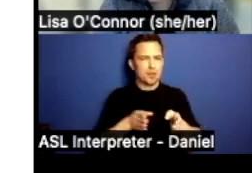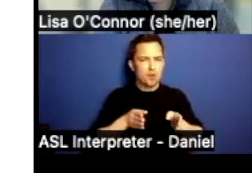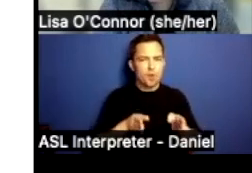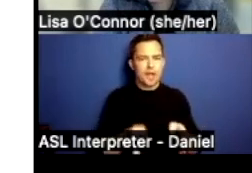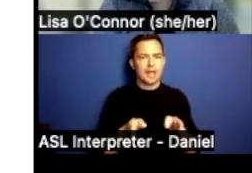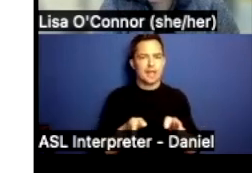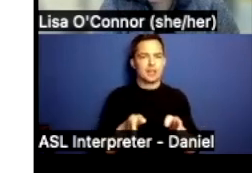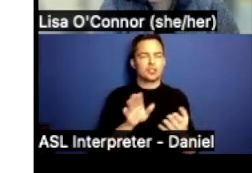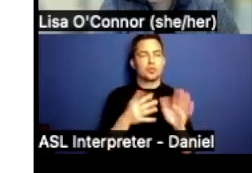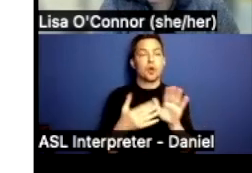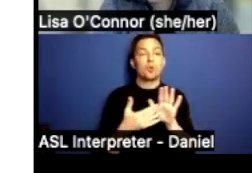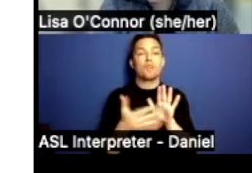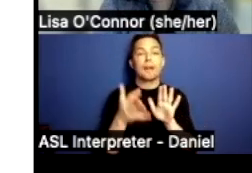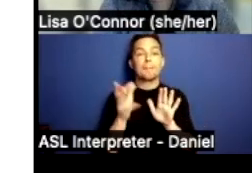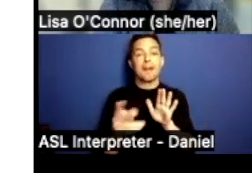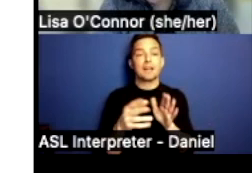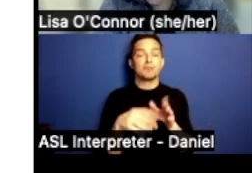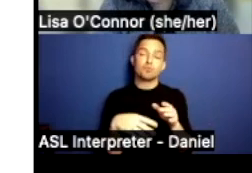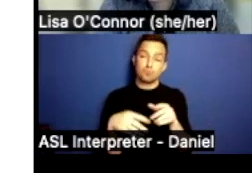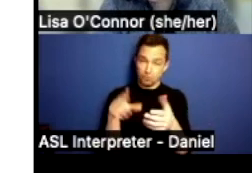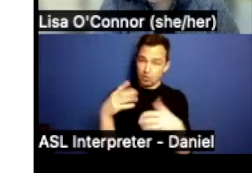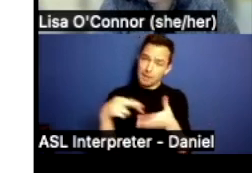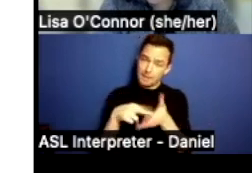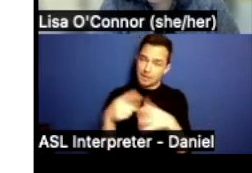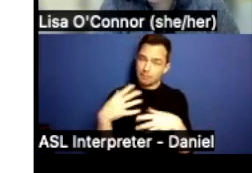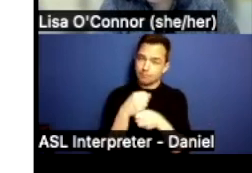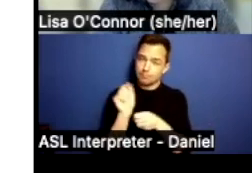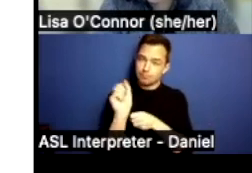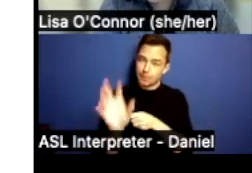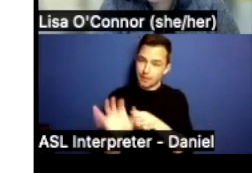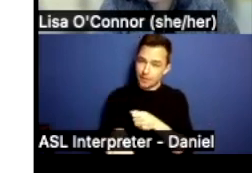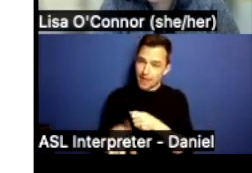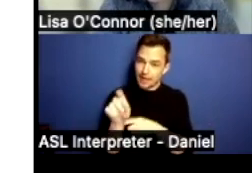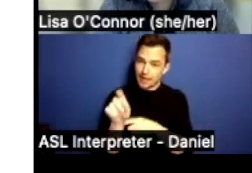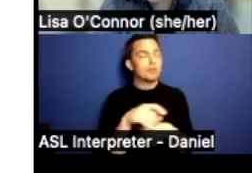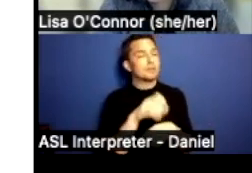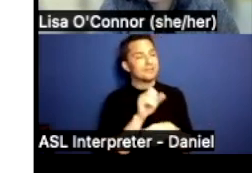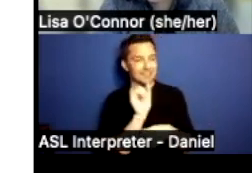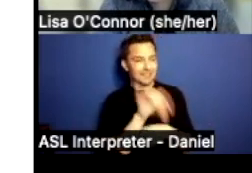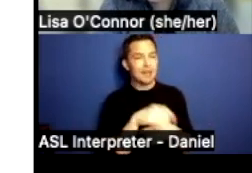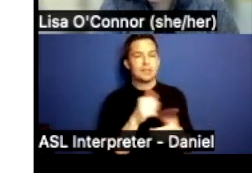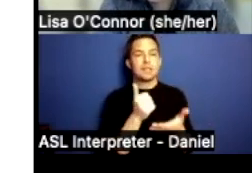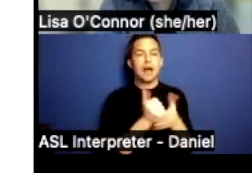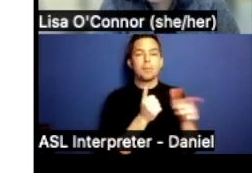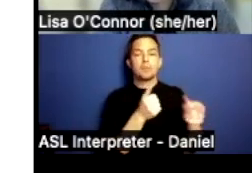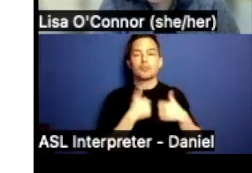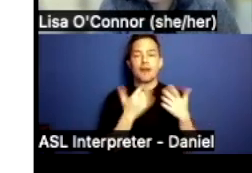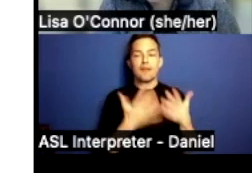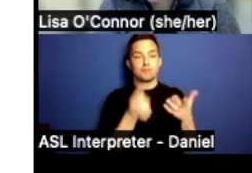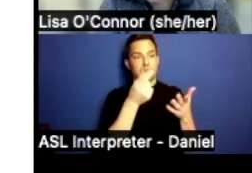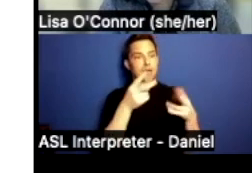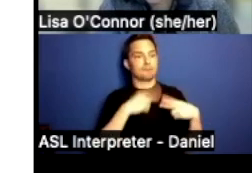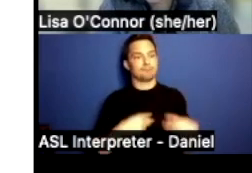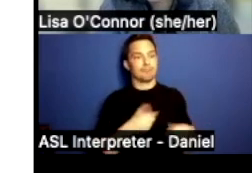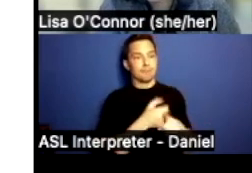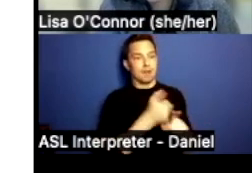reflect back the survivor's experience in a way that would help the survivor understand themselves, to